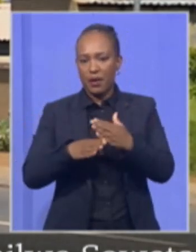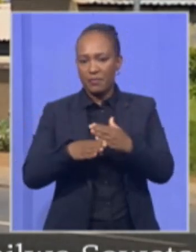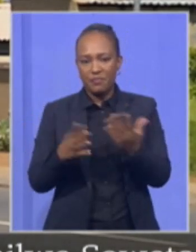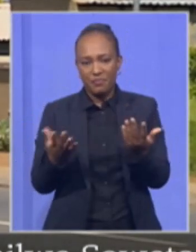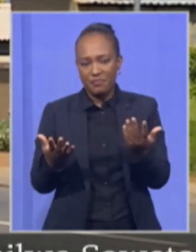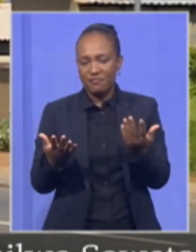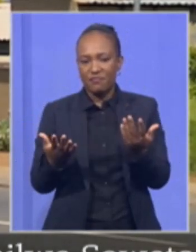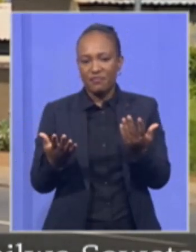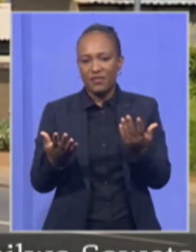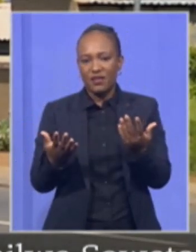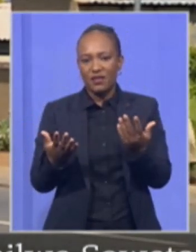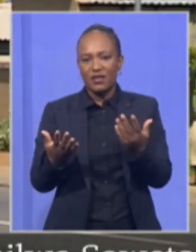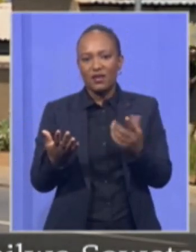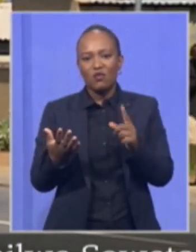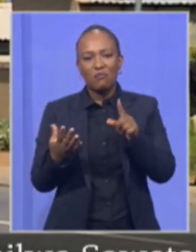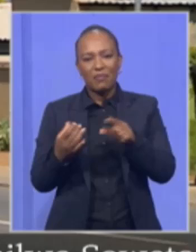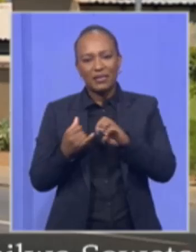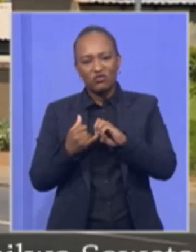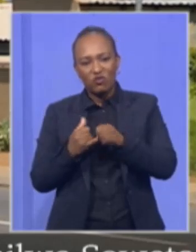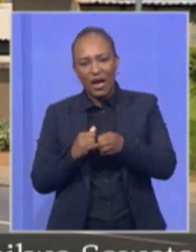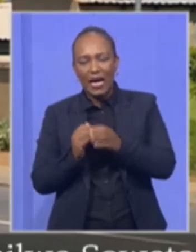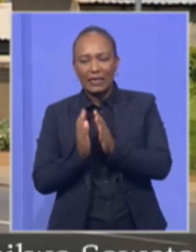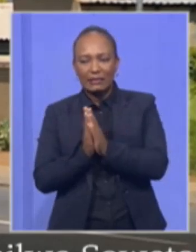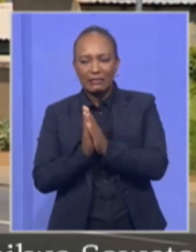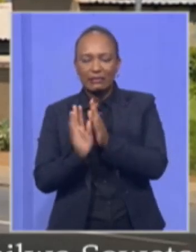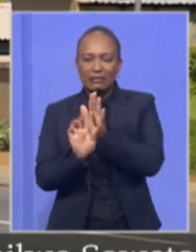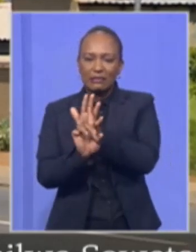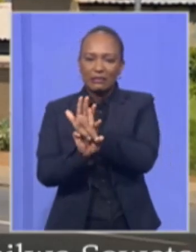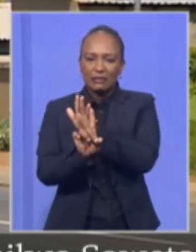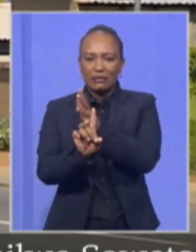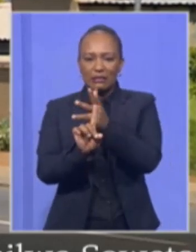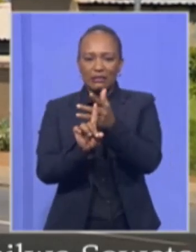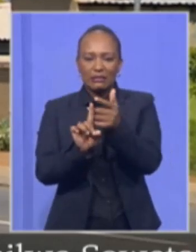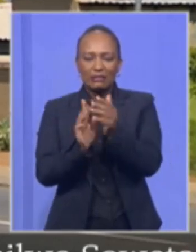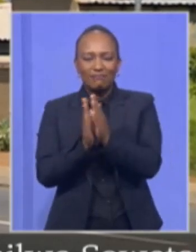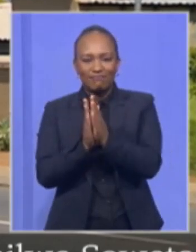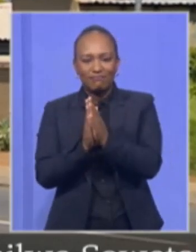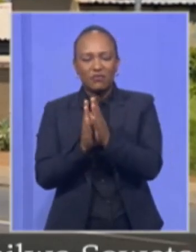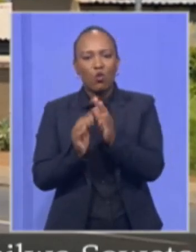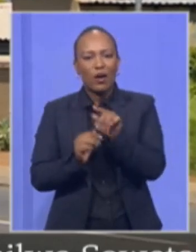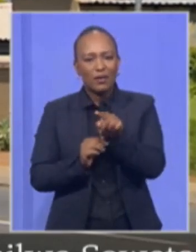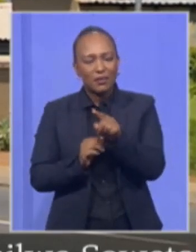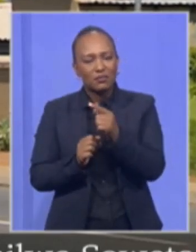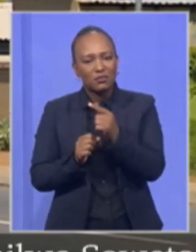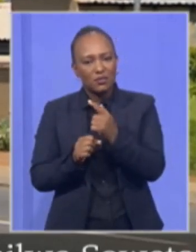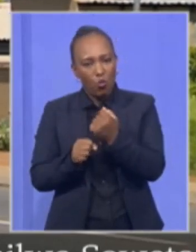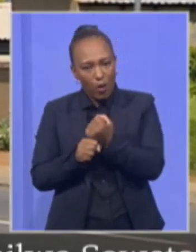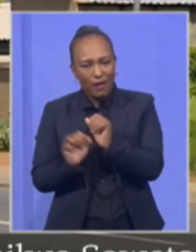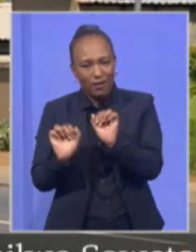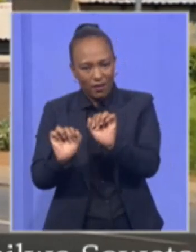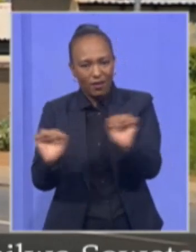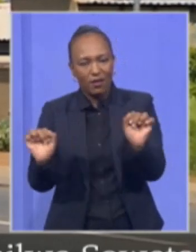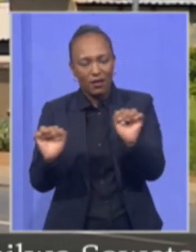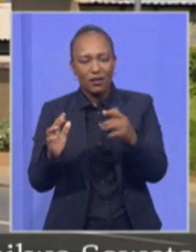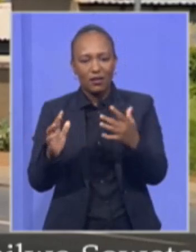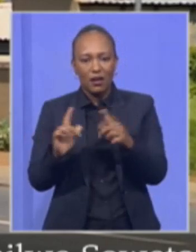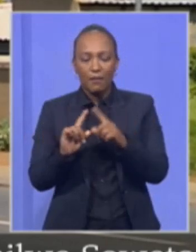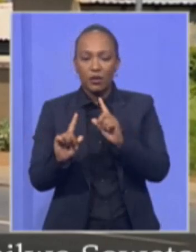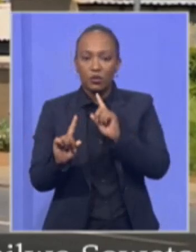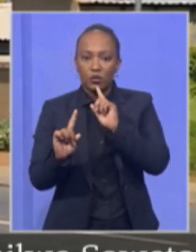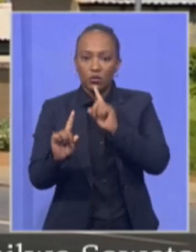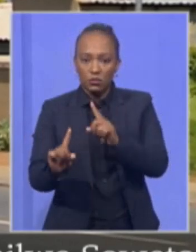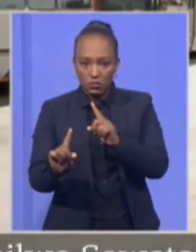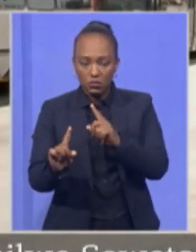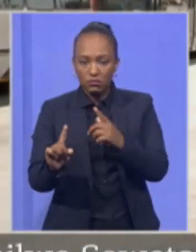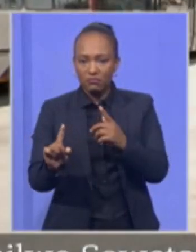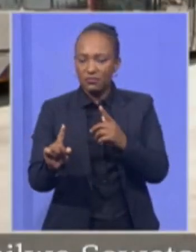We have to try to convince them that this is their daily bread. But to answer your